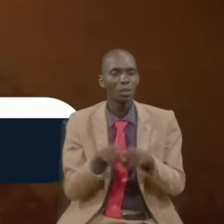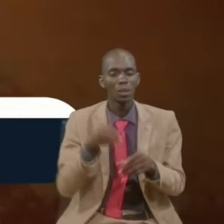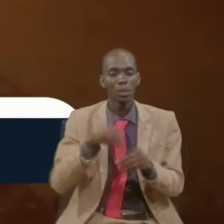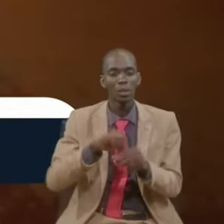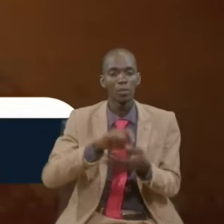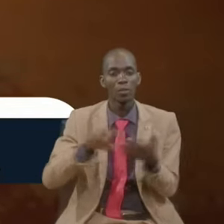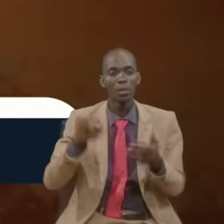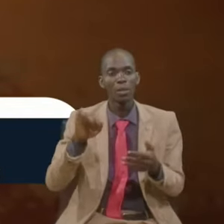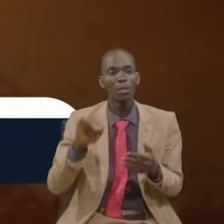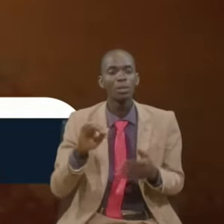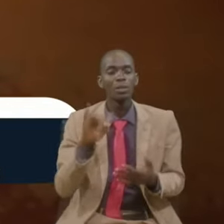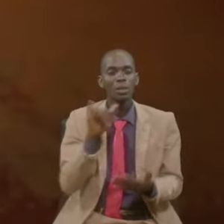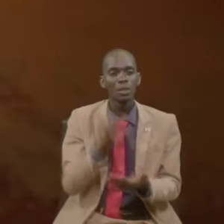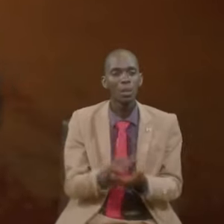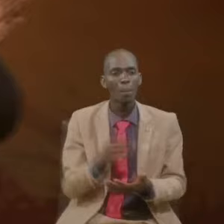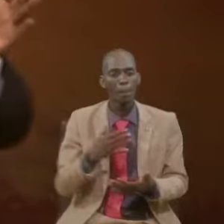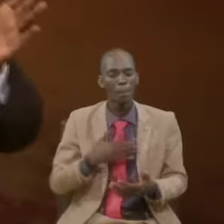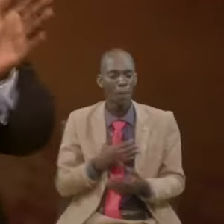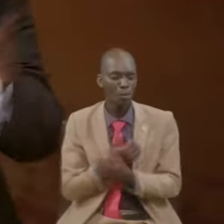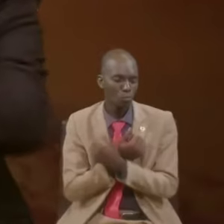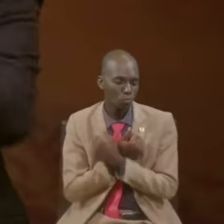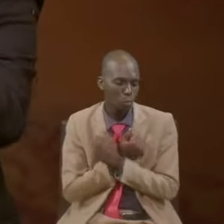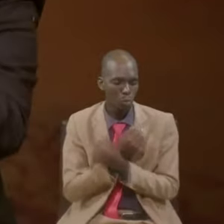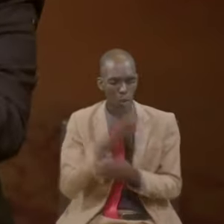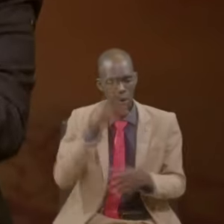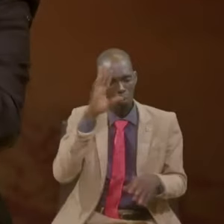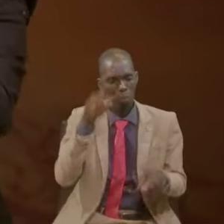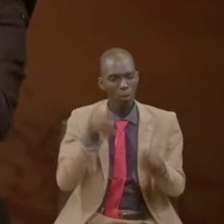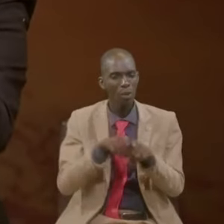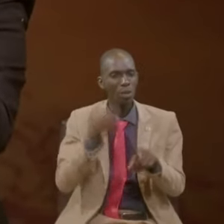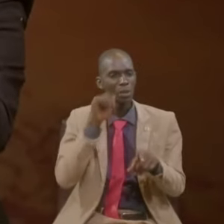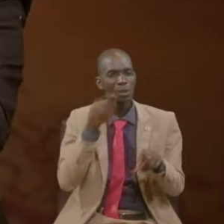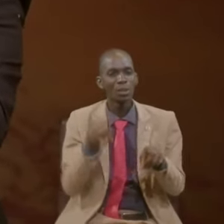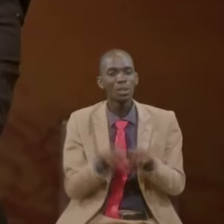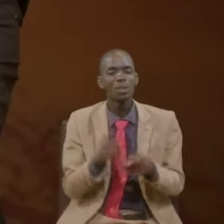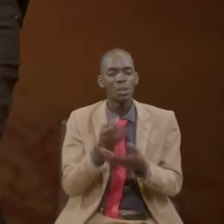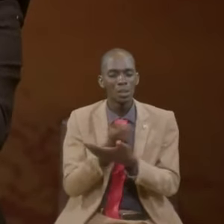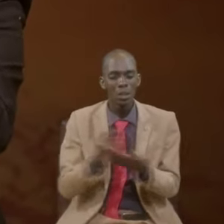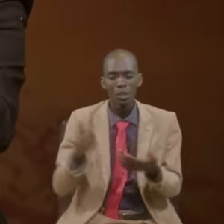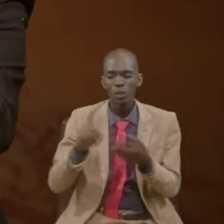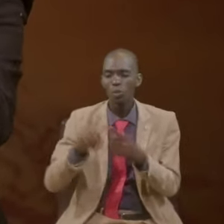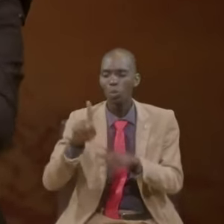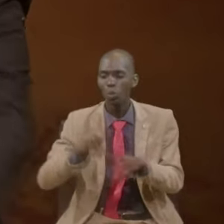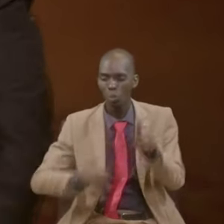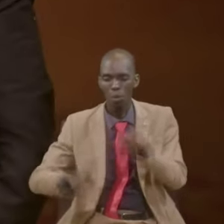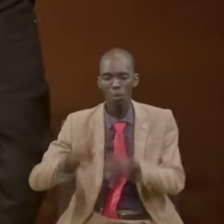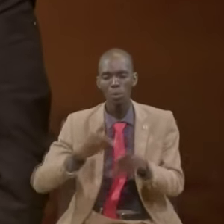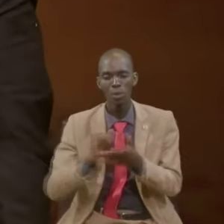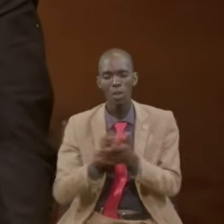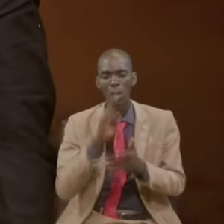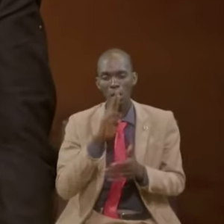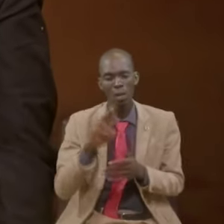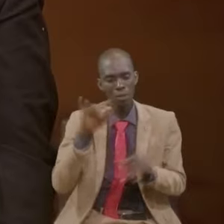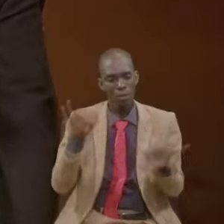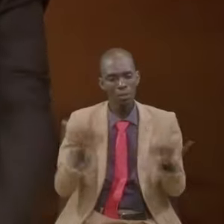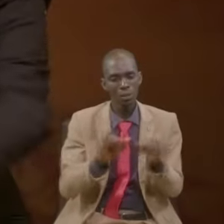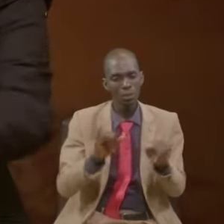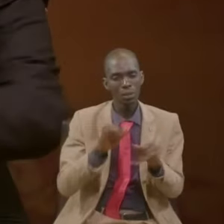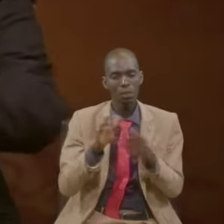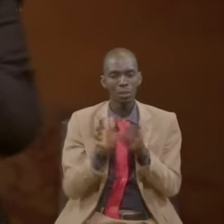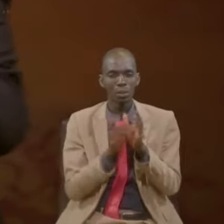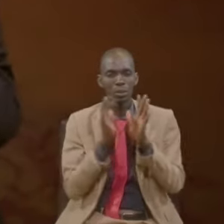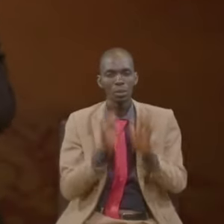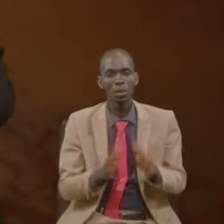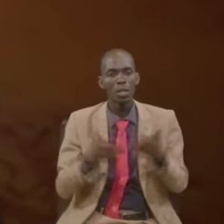verse 19, wherefore, my beloved brethren, is writing to brethren, let every man be swift to